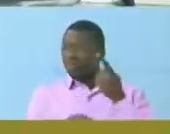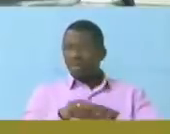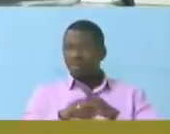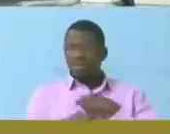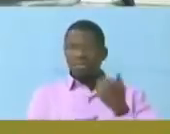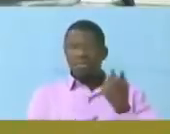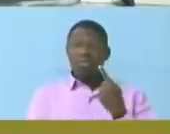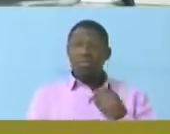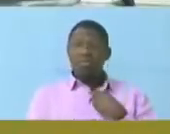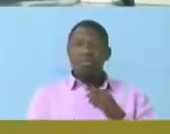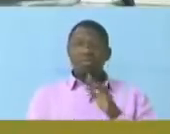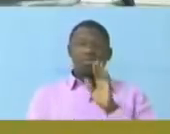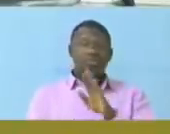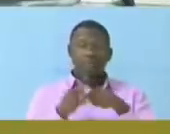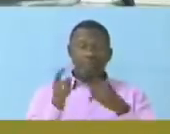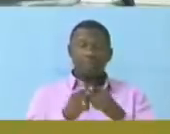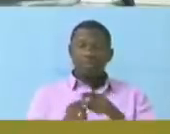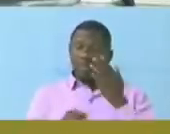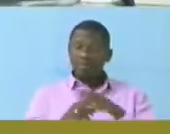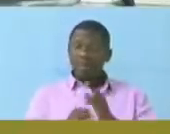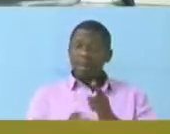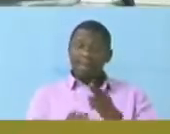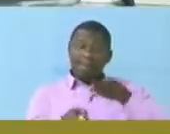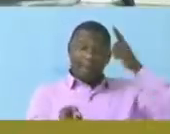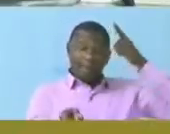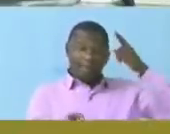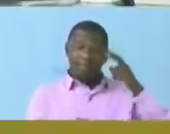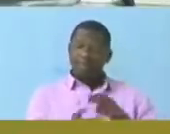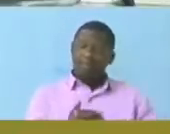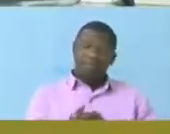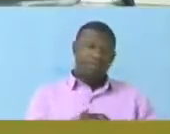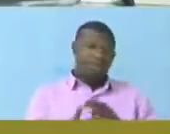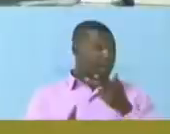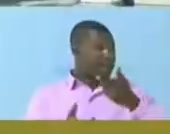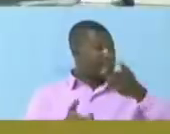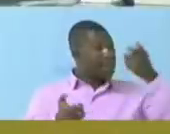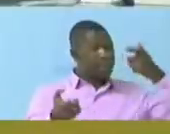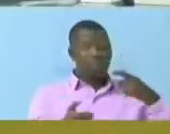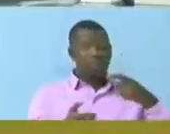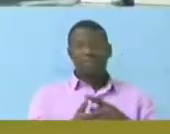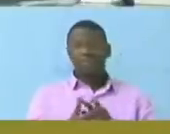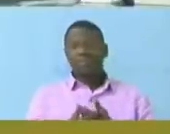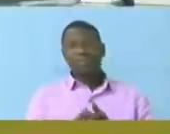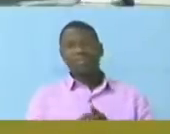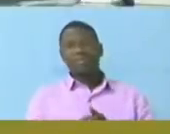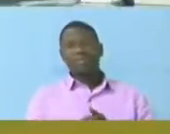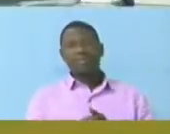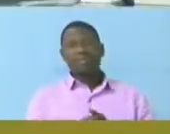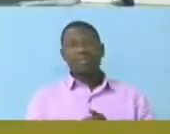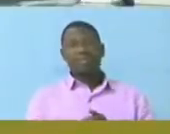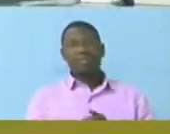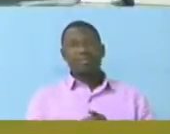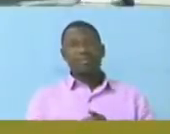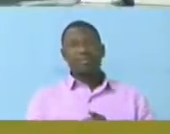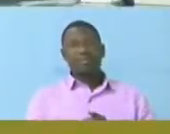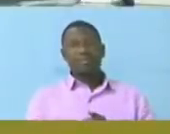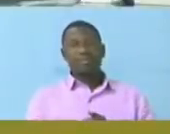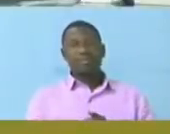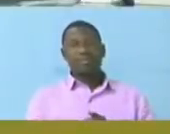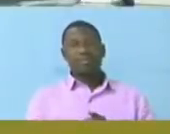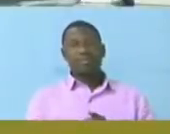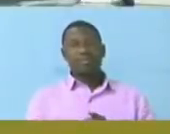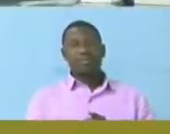stop in that they open fire modon ha ibukani danti yaro dam manade ikakido bondile ka faitu modon that is for